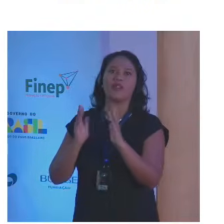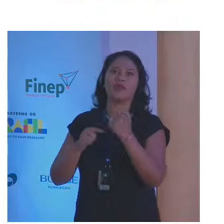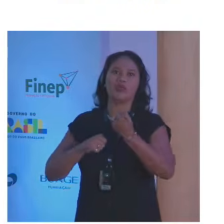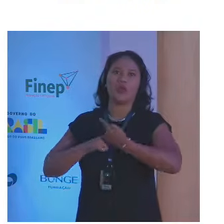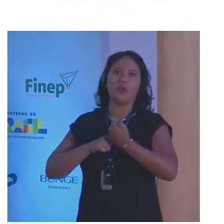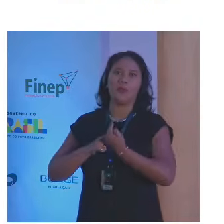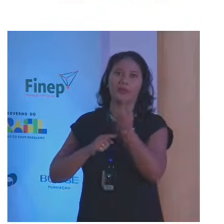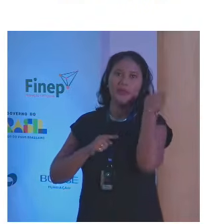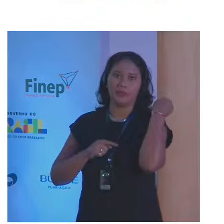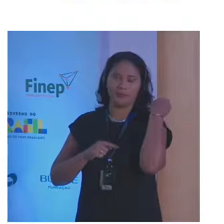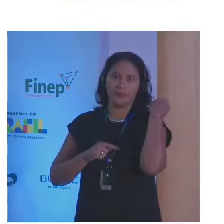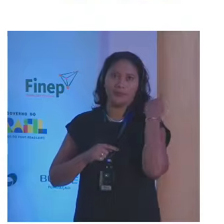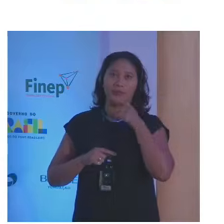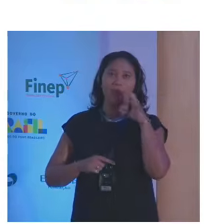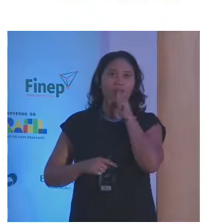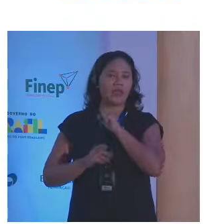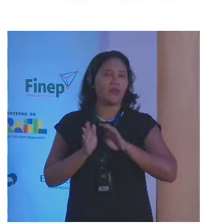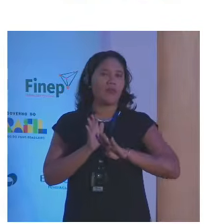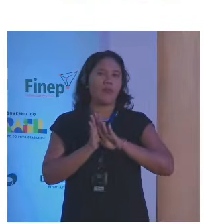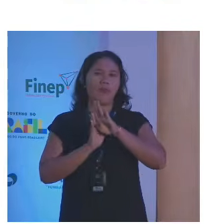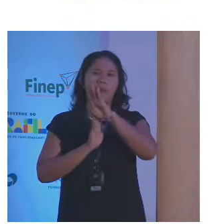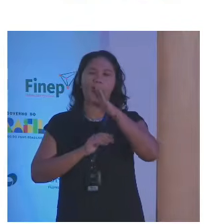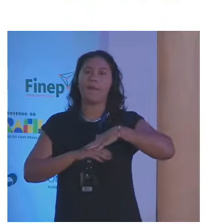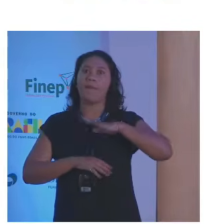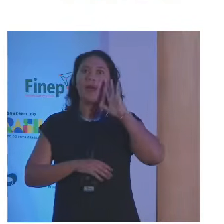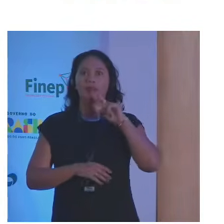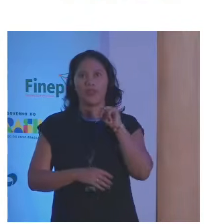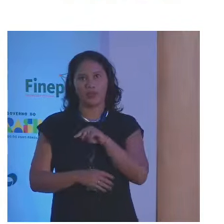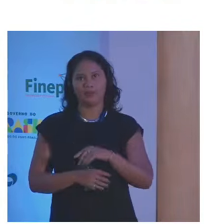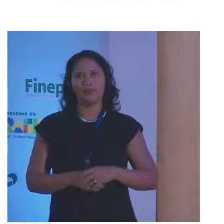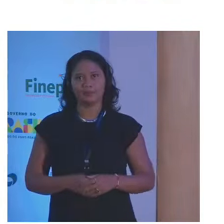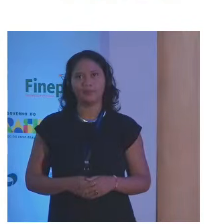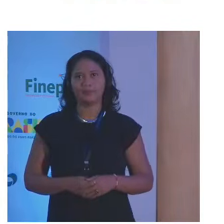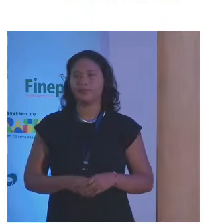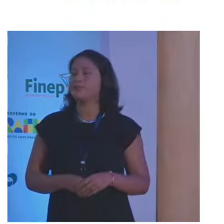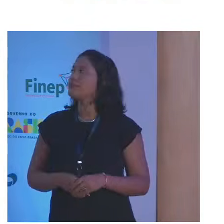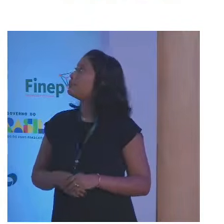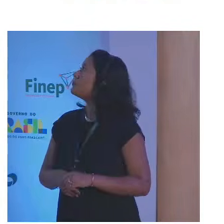is to grow even faster in the rest of the century.